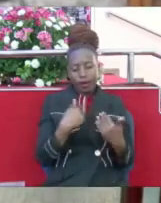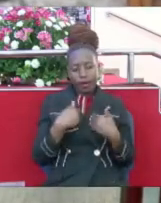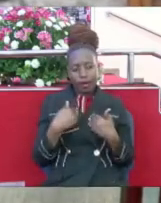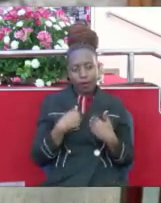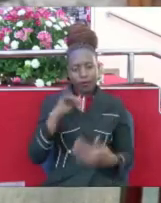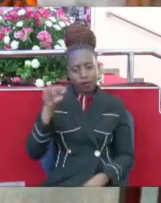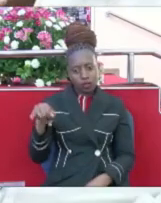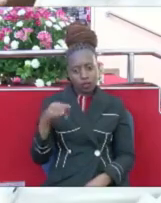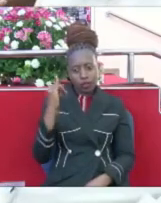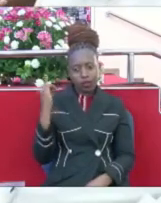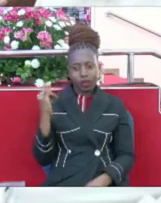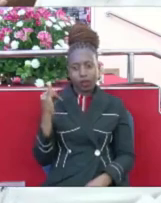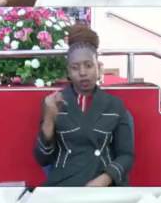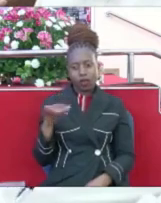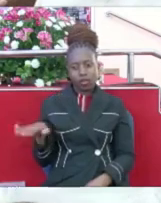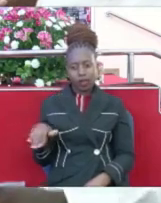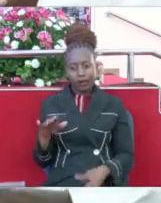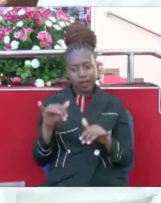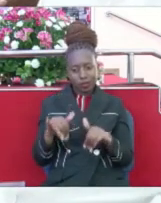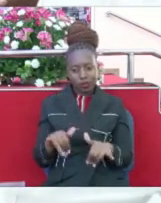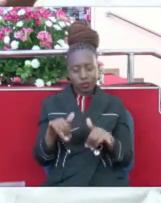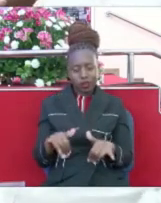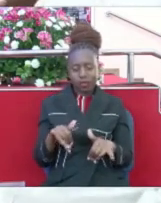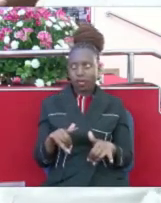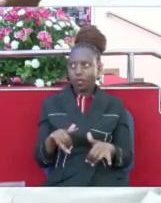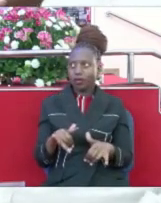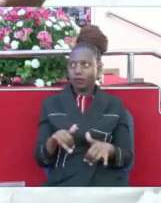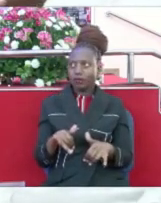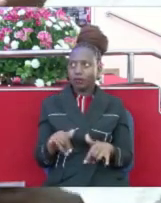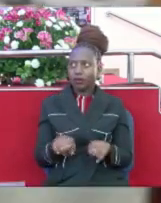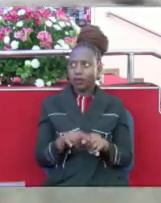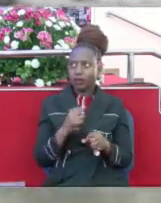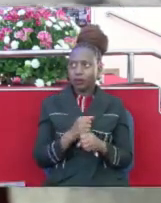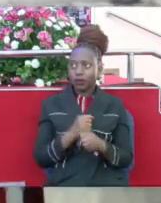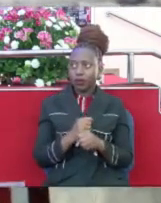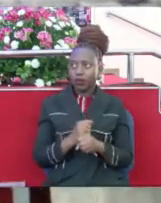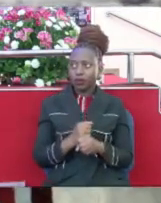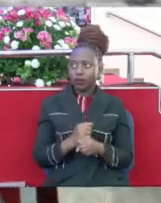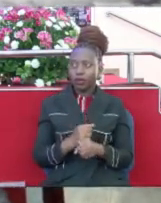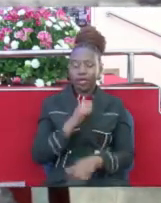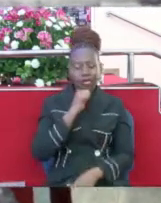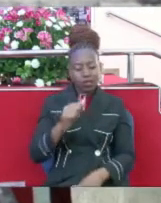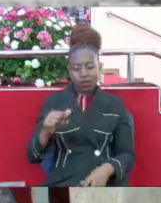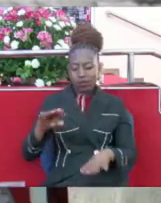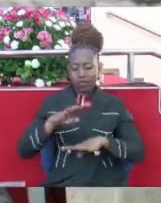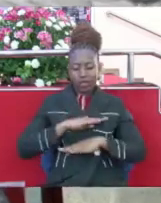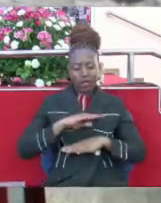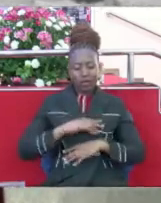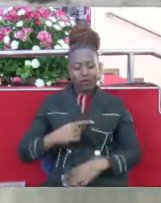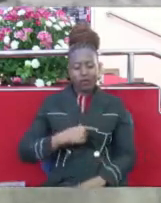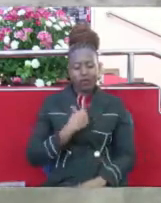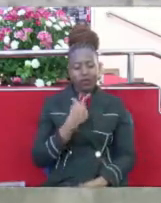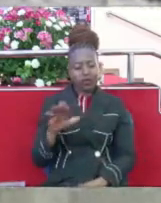Jericho, the place of occupation. Yeriko, mahali pa makazi. It is not enough to visit a place. Haitoshi kufika na kutembelea mahali. Praise the name